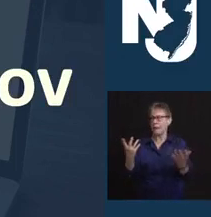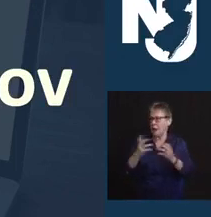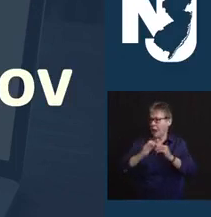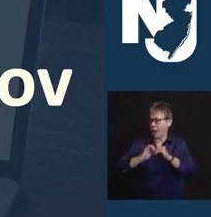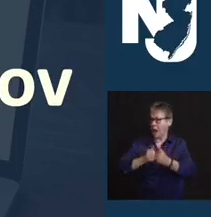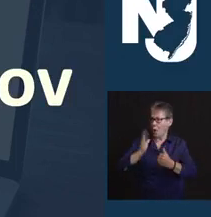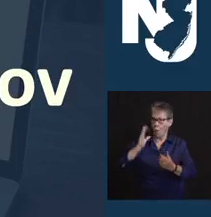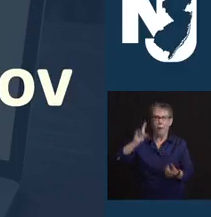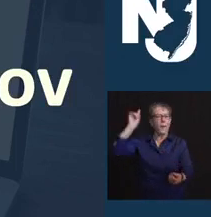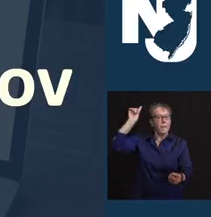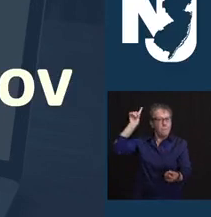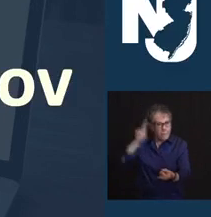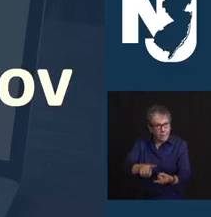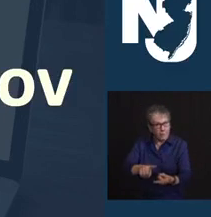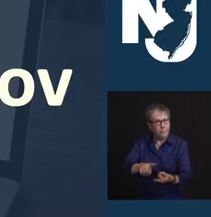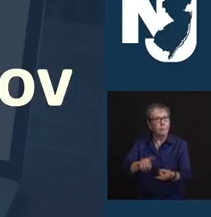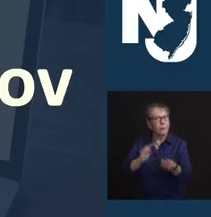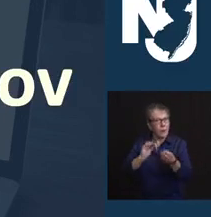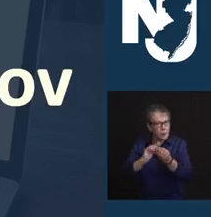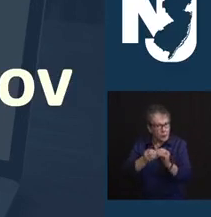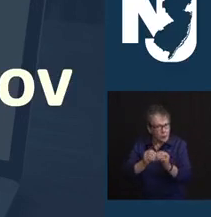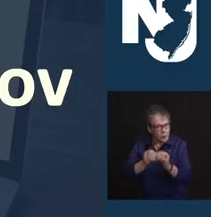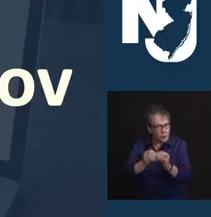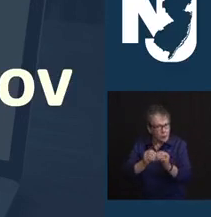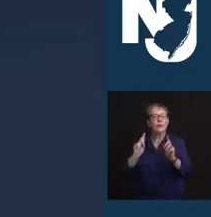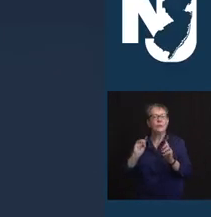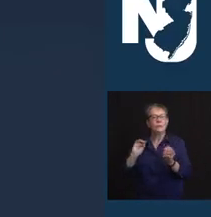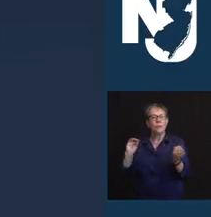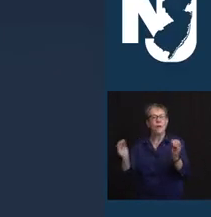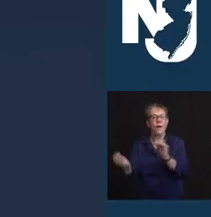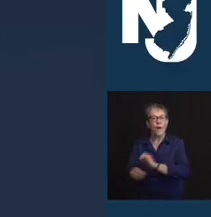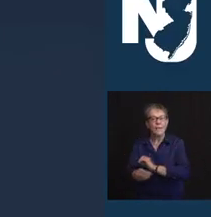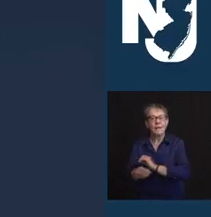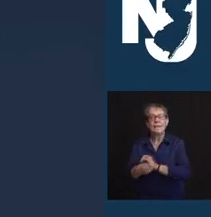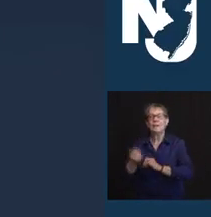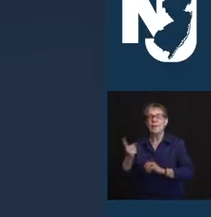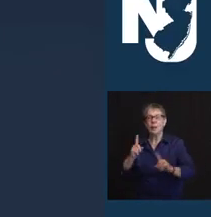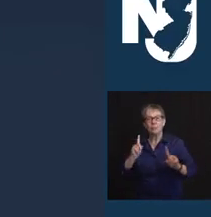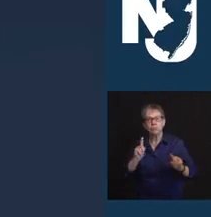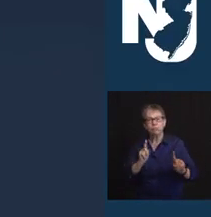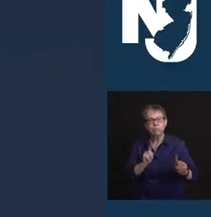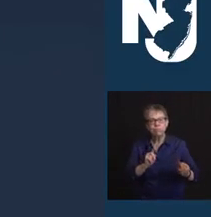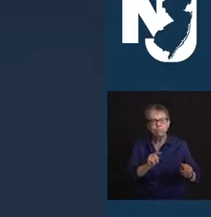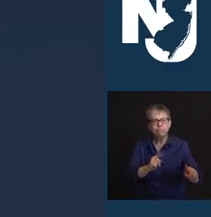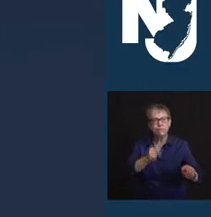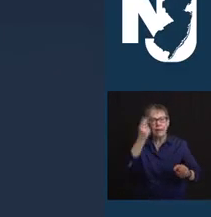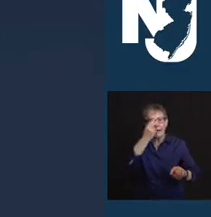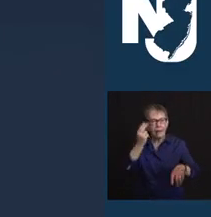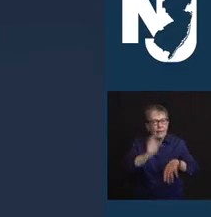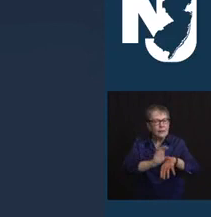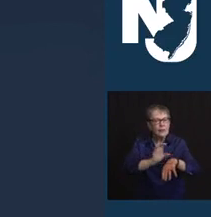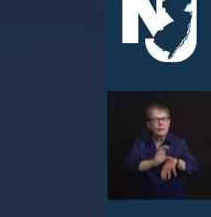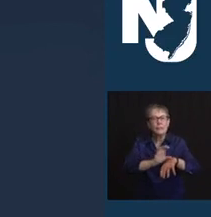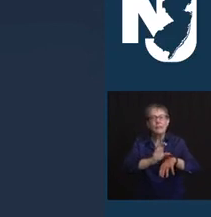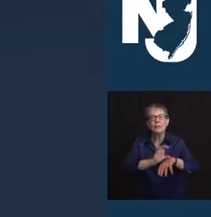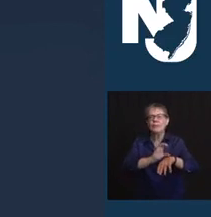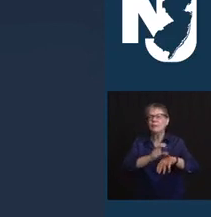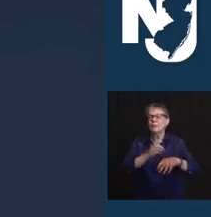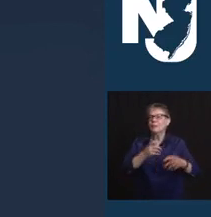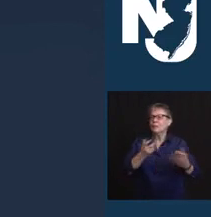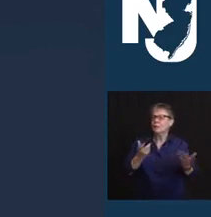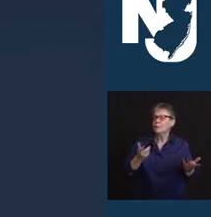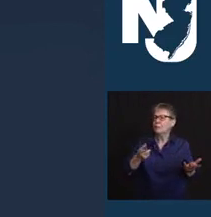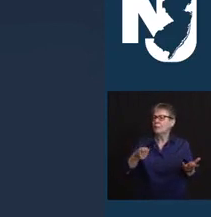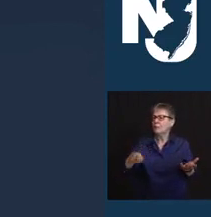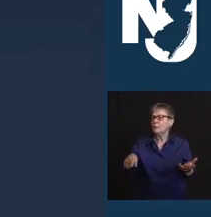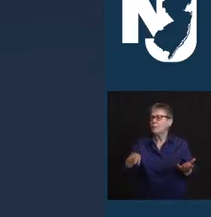if we continue to do that, we're going to, and carried a lifelong love for Notre Dame football and Rangers hockey.